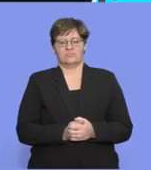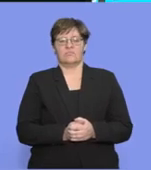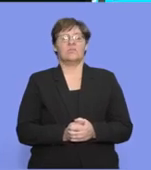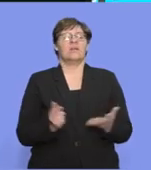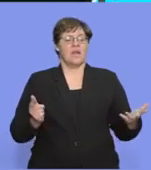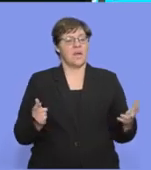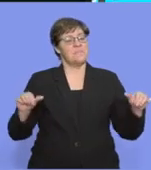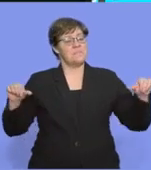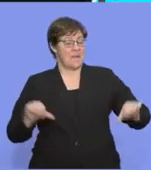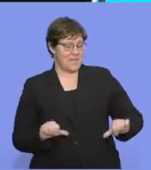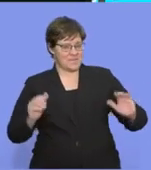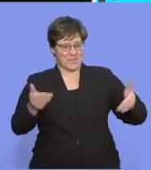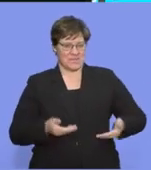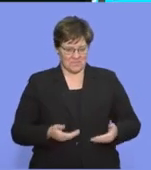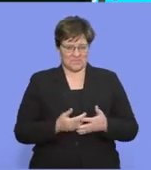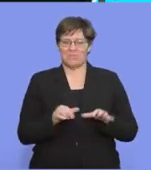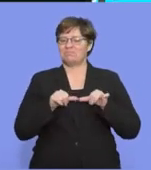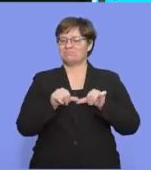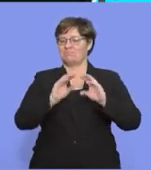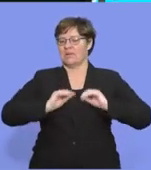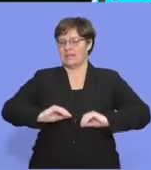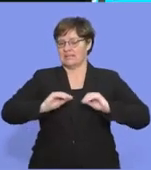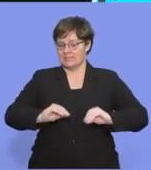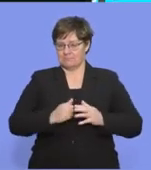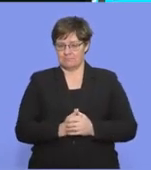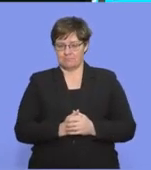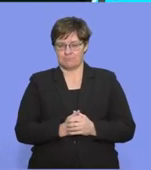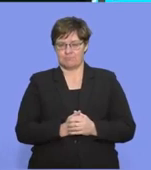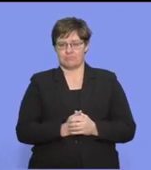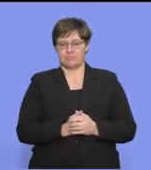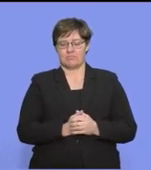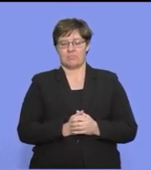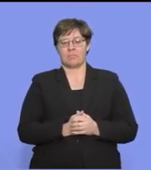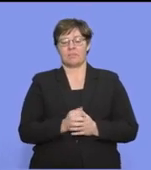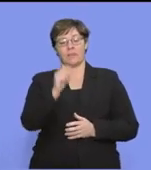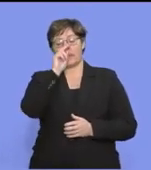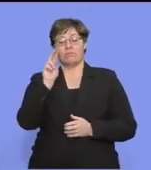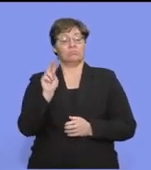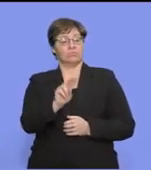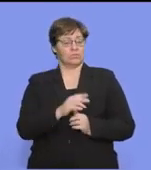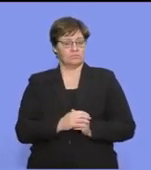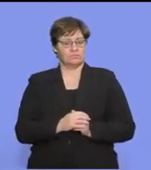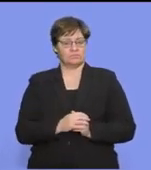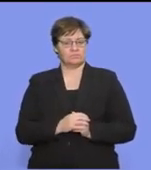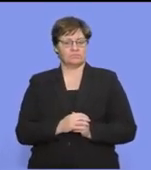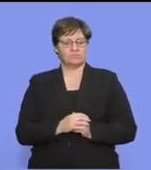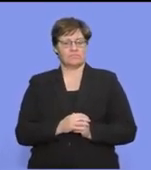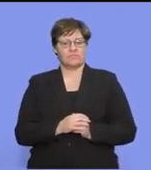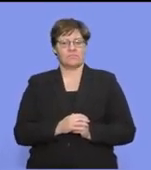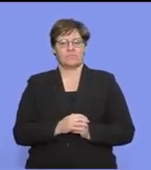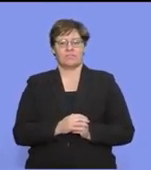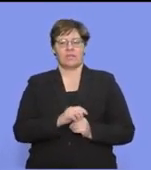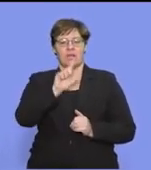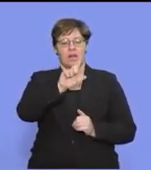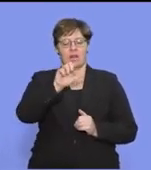Welcome back from the ad break. Let's get on with our lesson. Okay, so let's have a look. Now we're going to have a look at